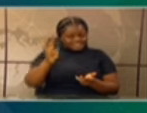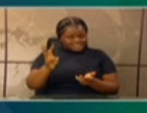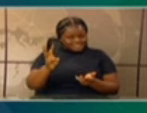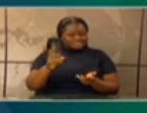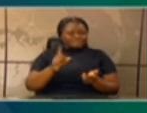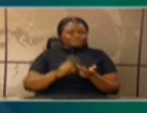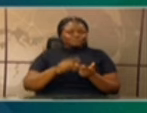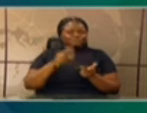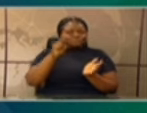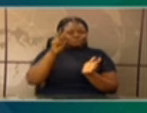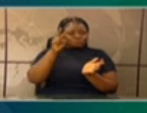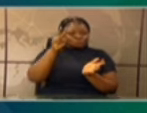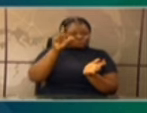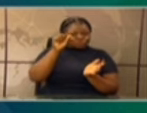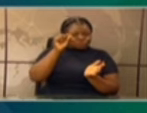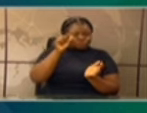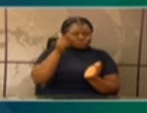1996, ever 2024,